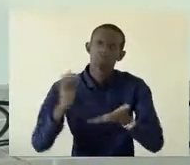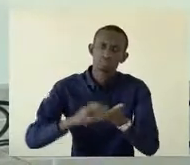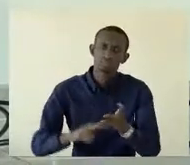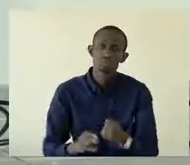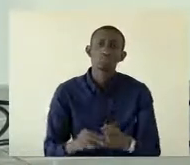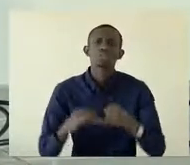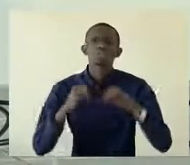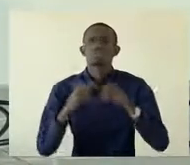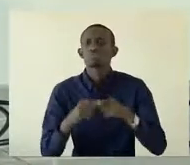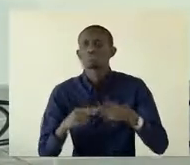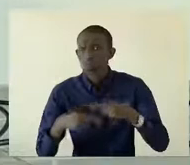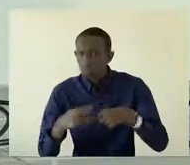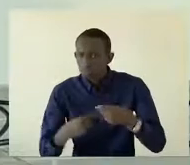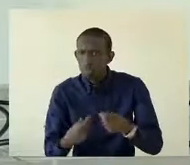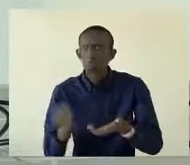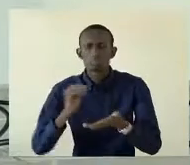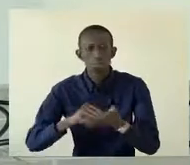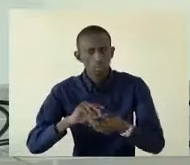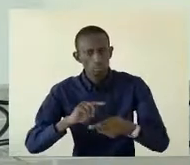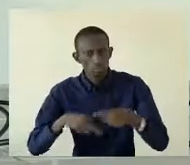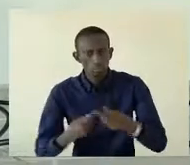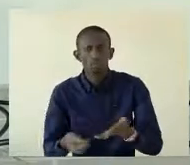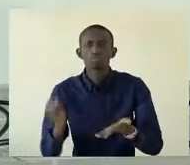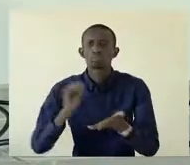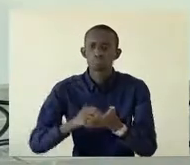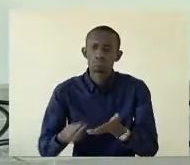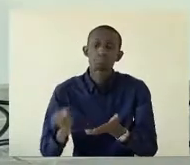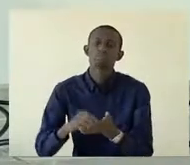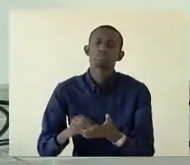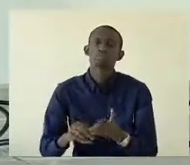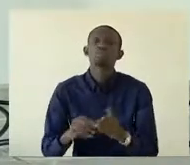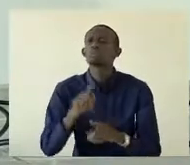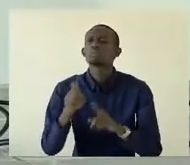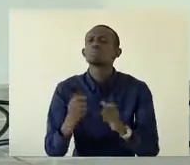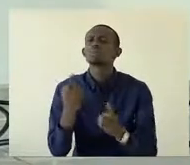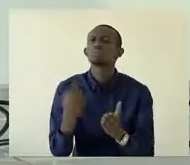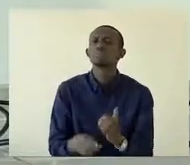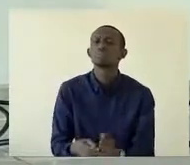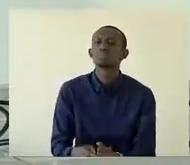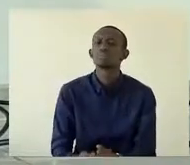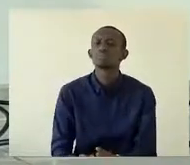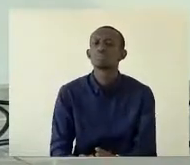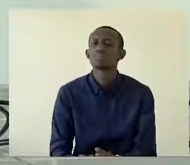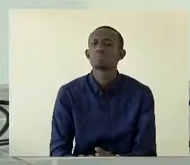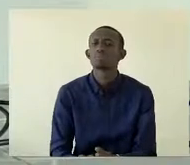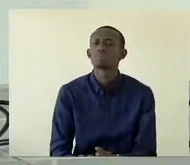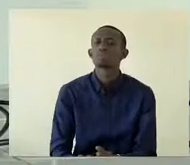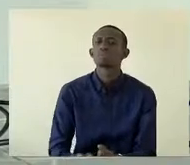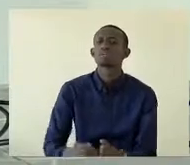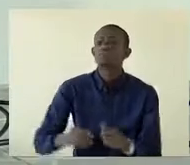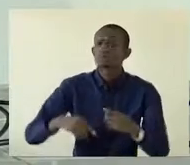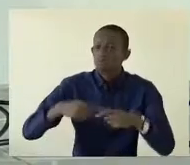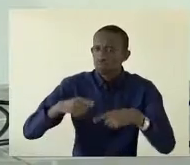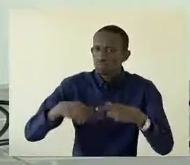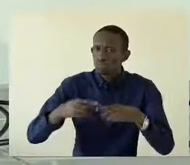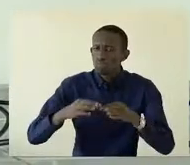more frequently than it is being brought back, the question should be, for how much longer are we going to wait to have this